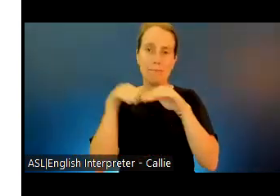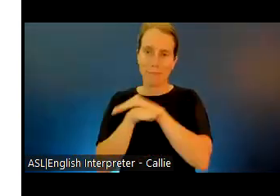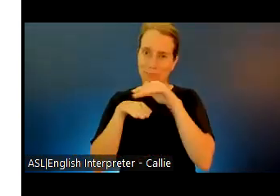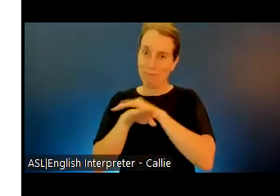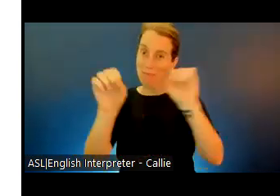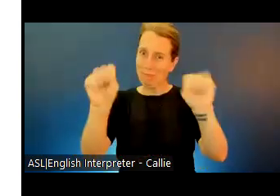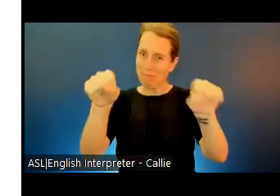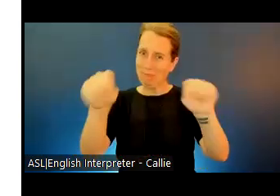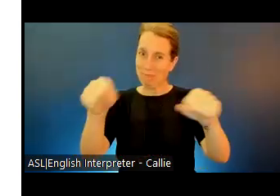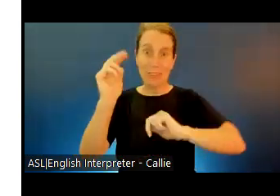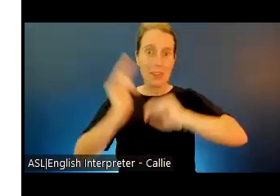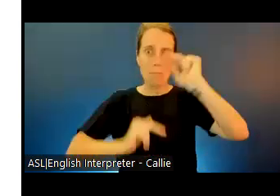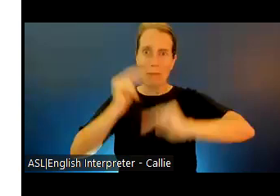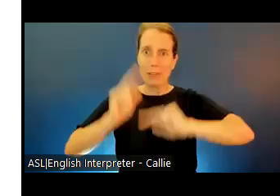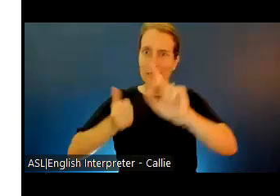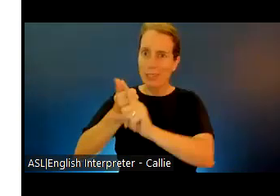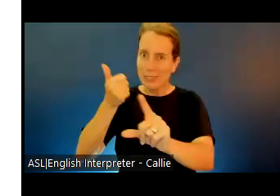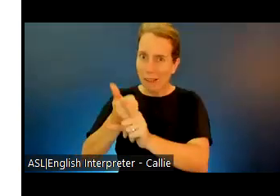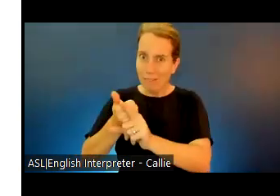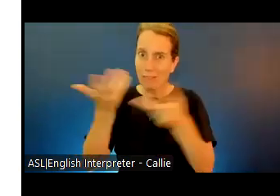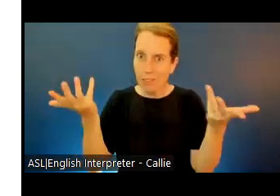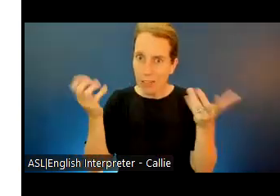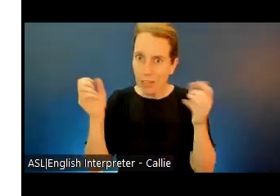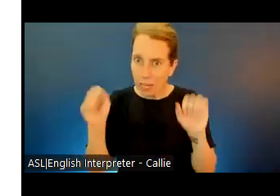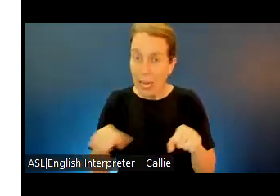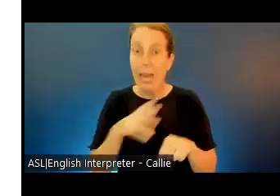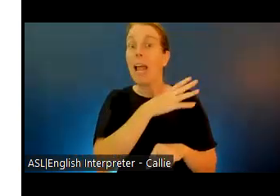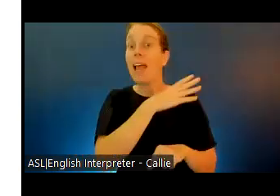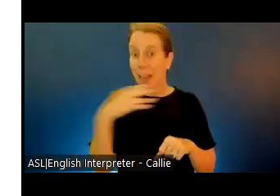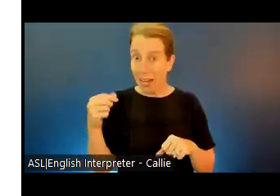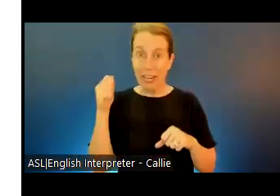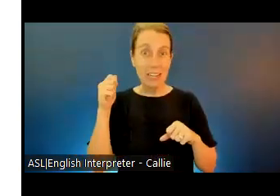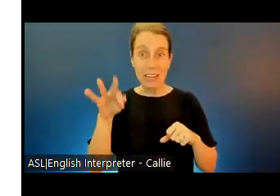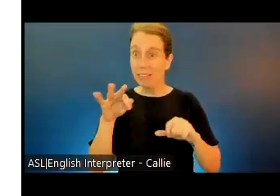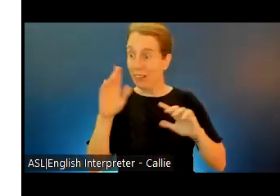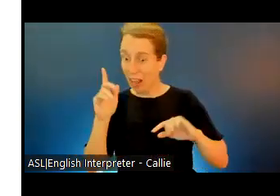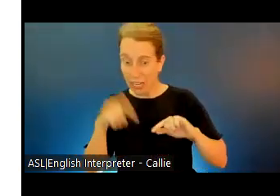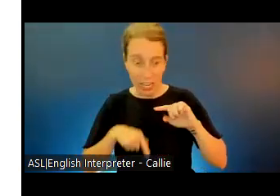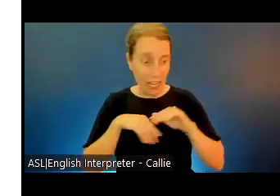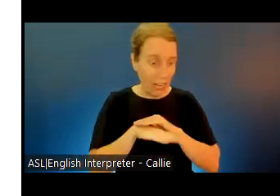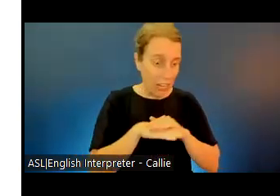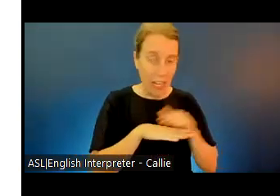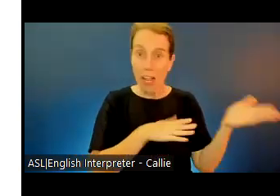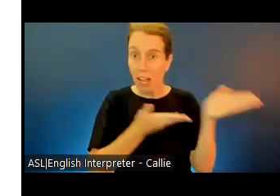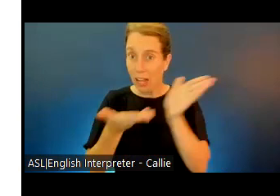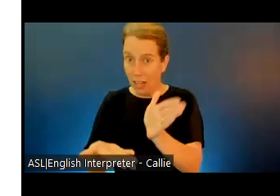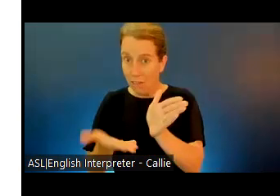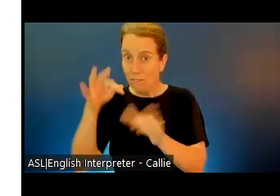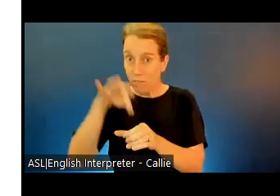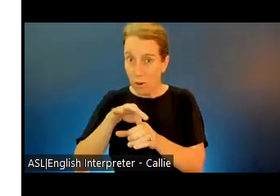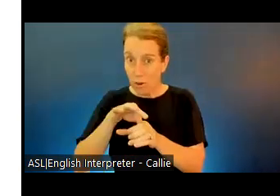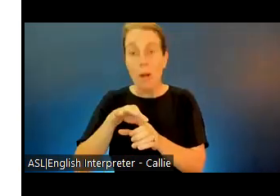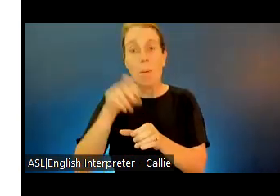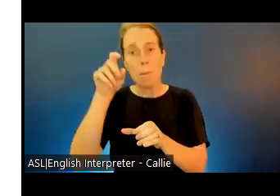but also that you have the privacy that anyone else who's voting also has. Another part of voter engagement is that we